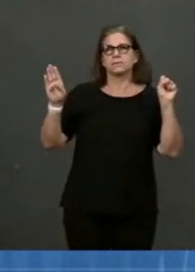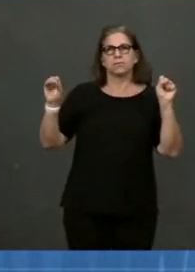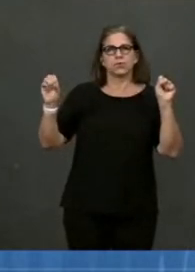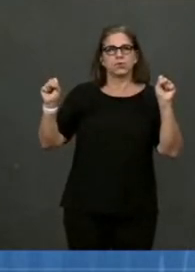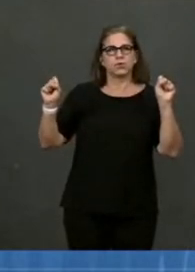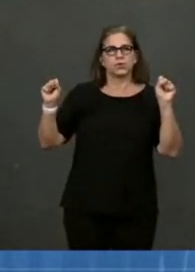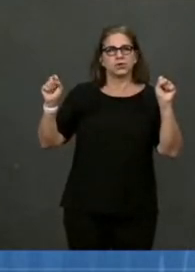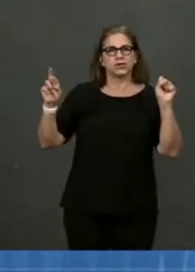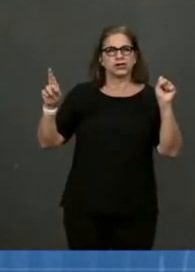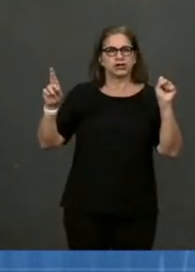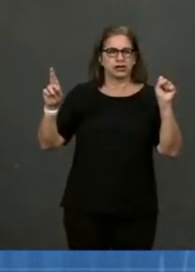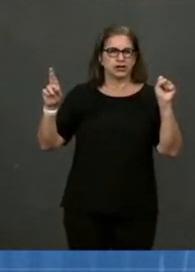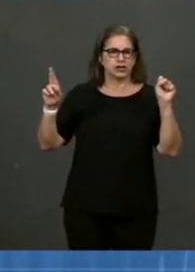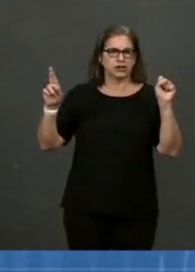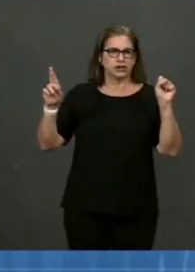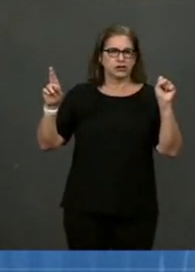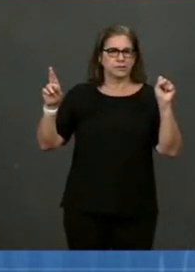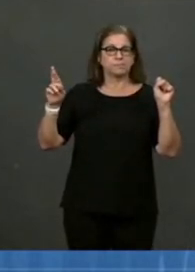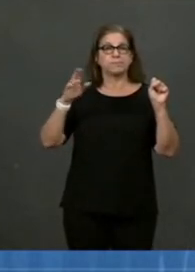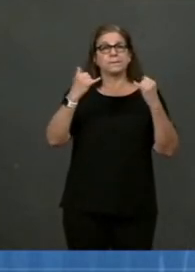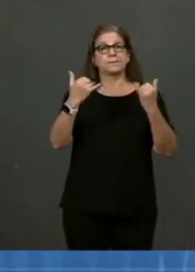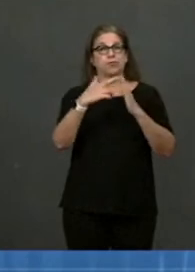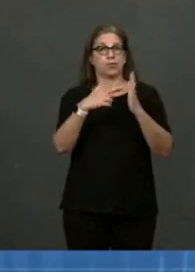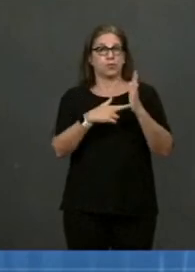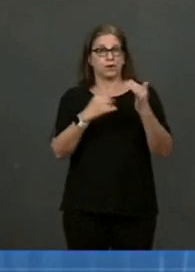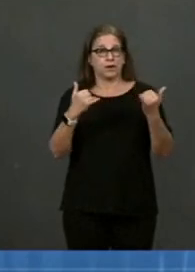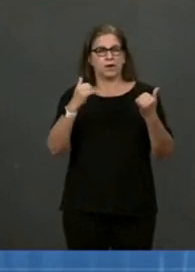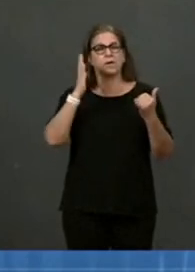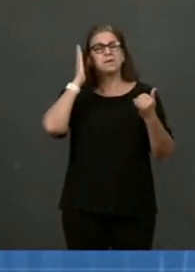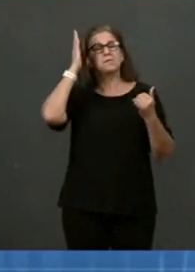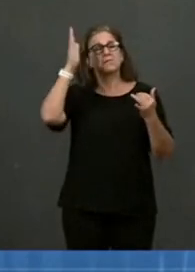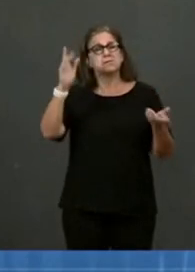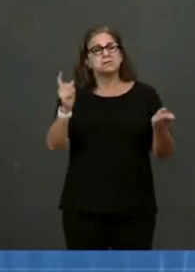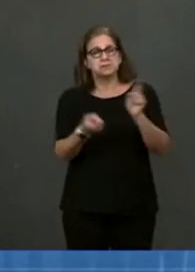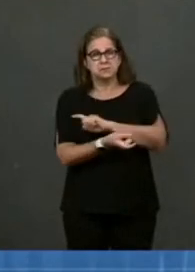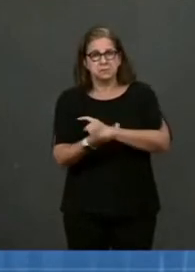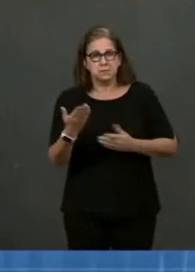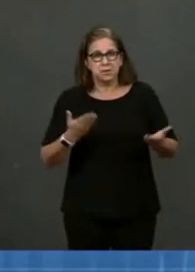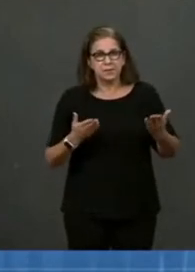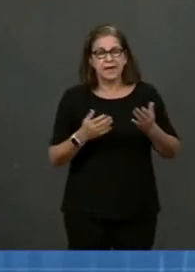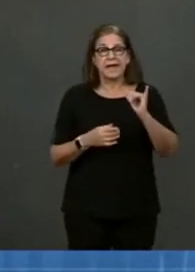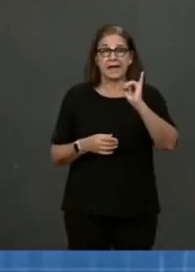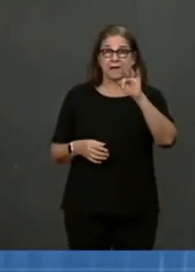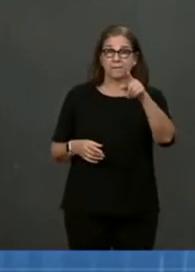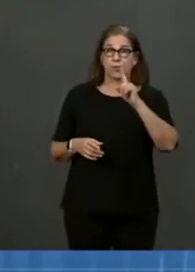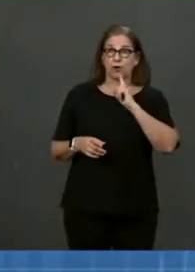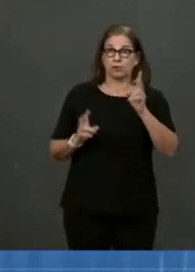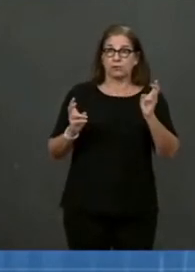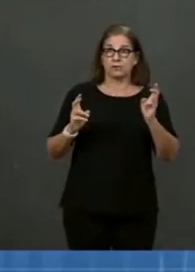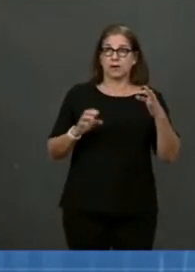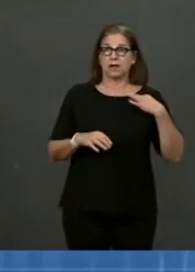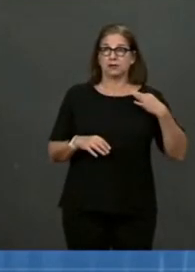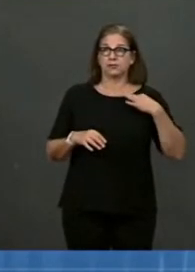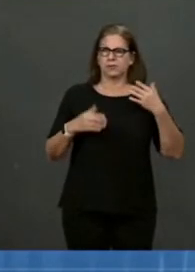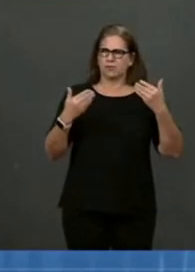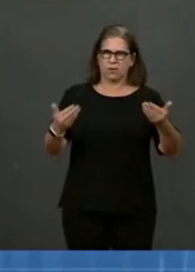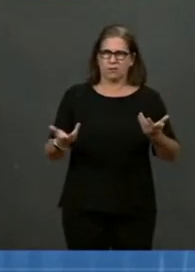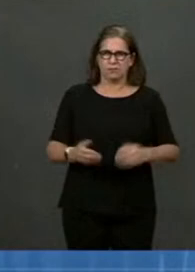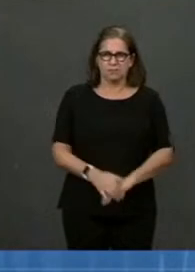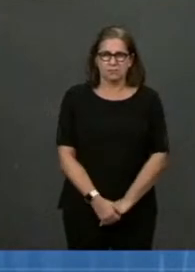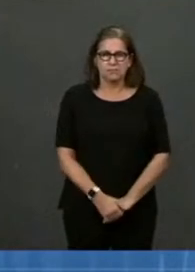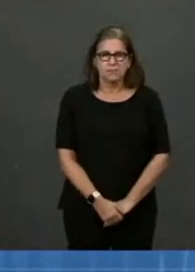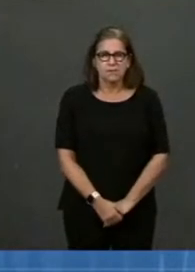if you're eligible for a booster, go ahead and get your booster, and we will continue to follow. And the current CDC definition, Dr. Walensky, is two